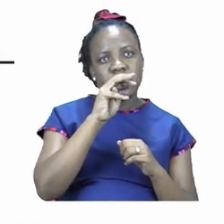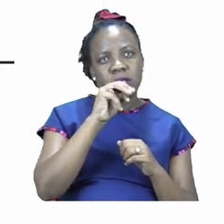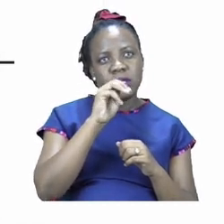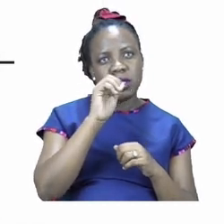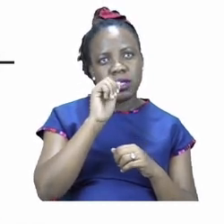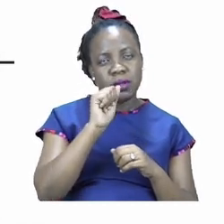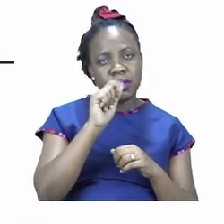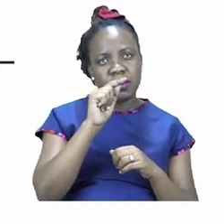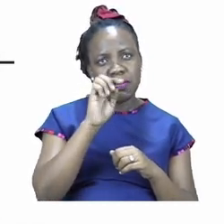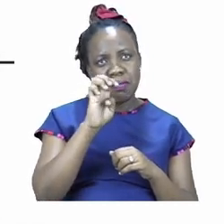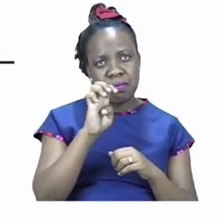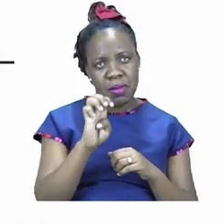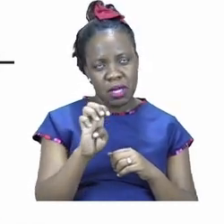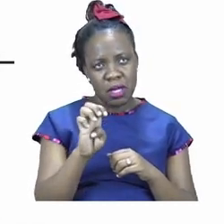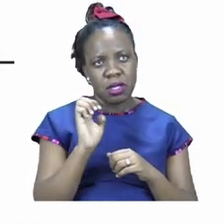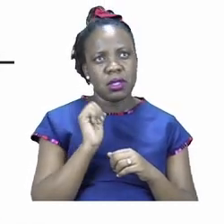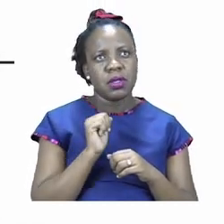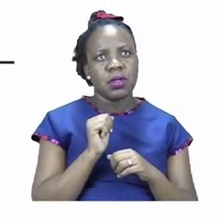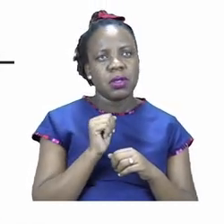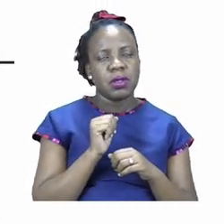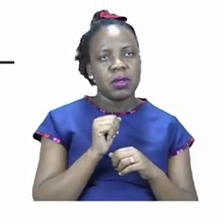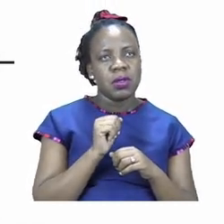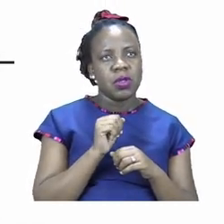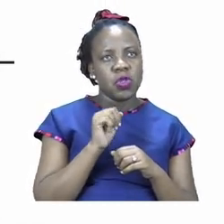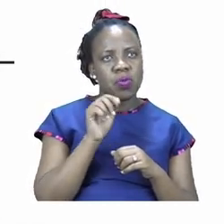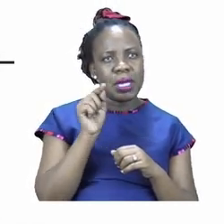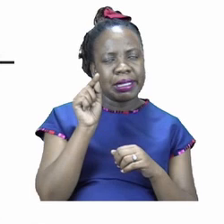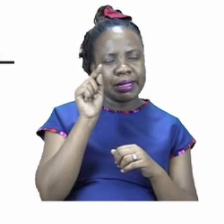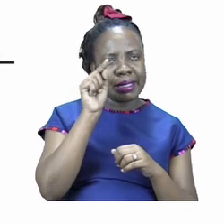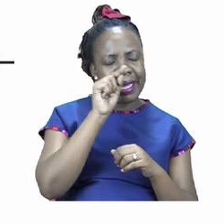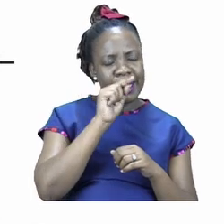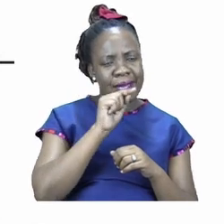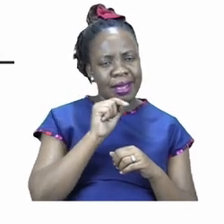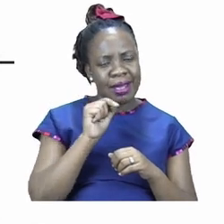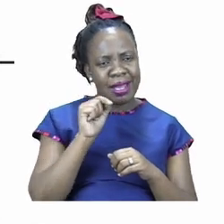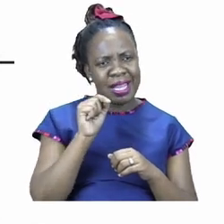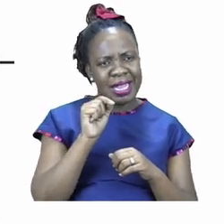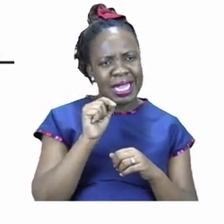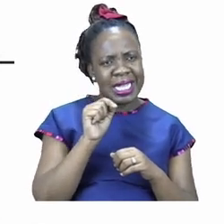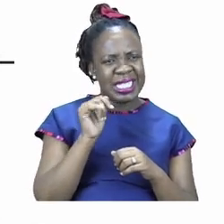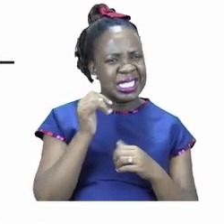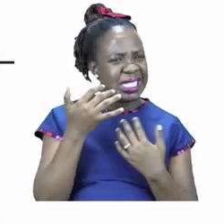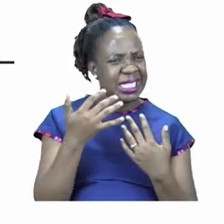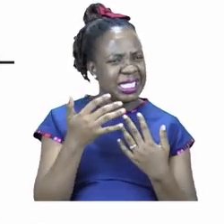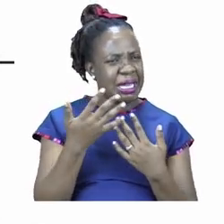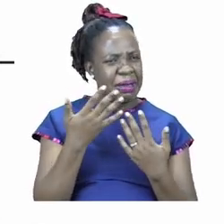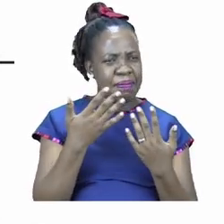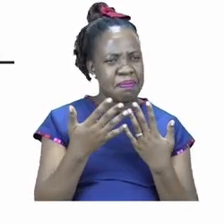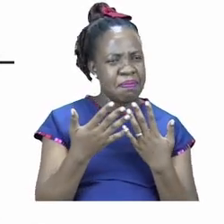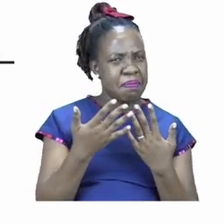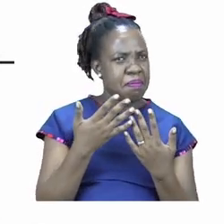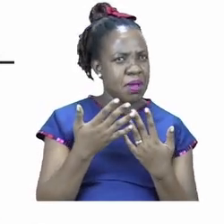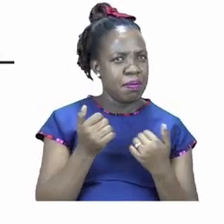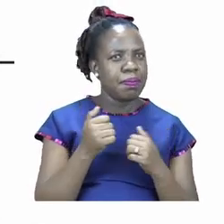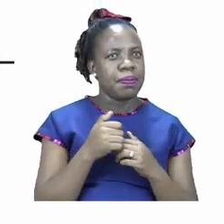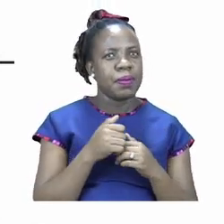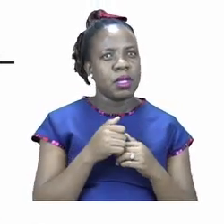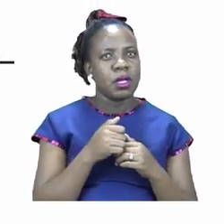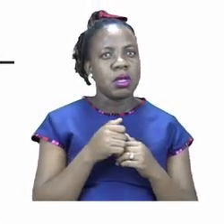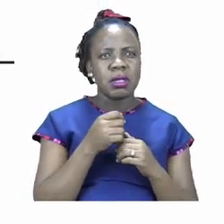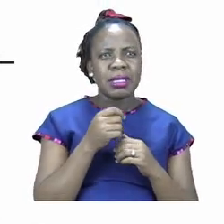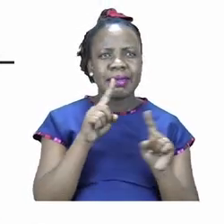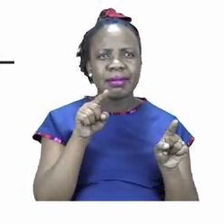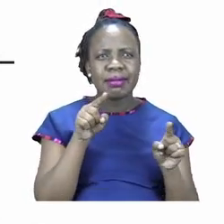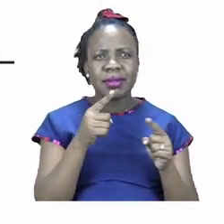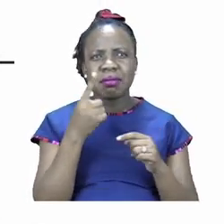not sure how much it is, but we know each item. So each item there we have seen before, either